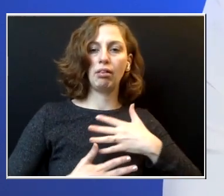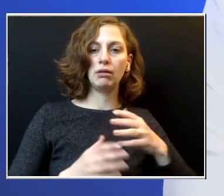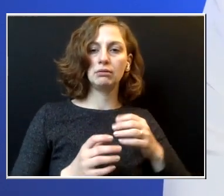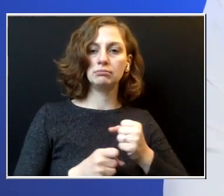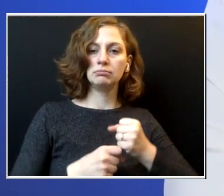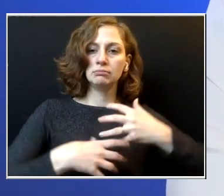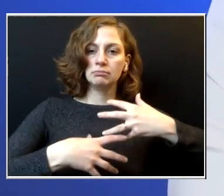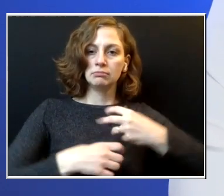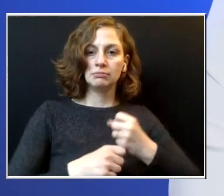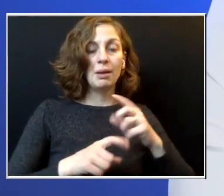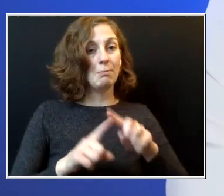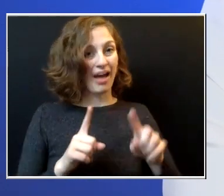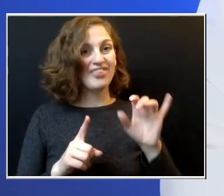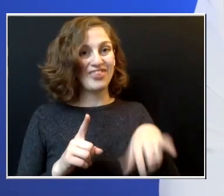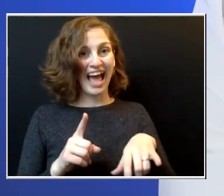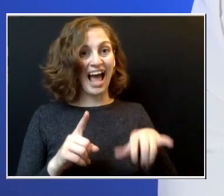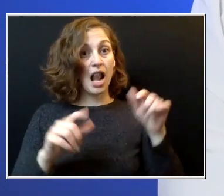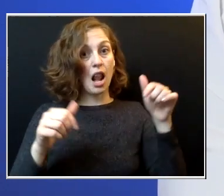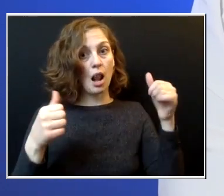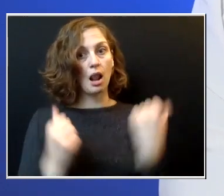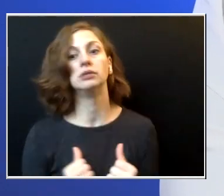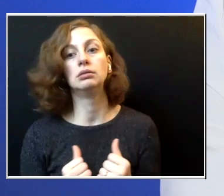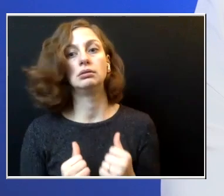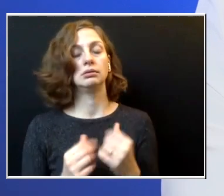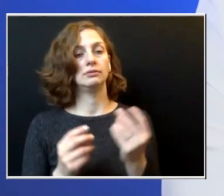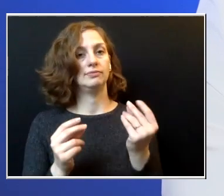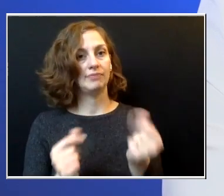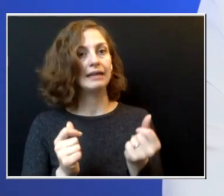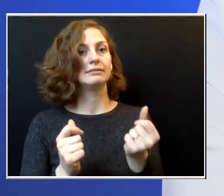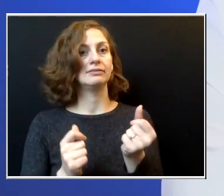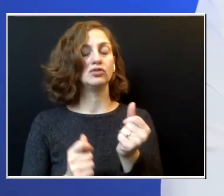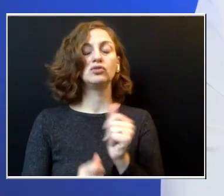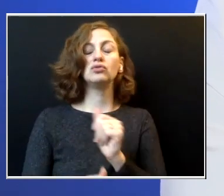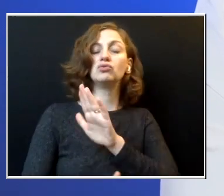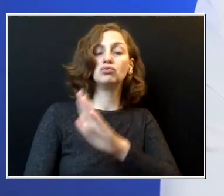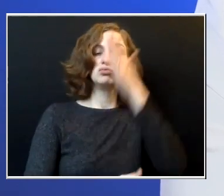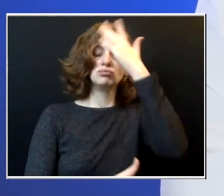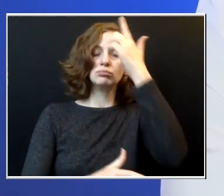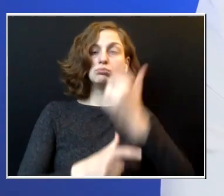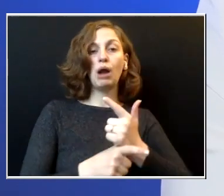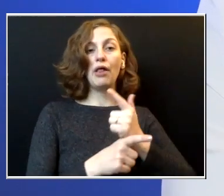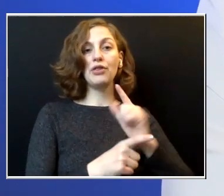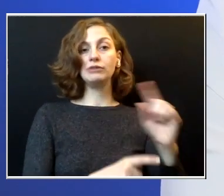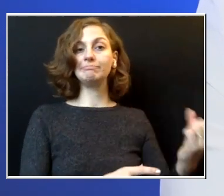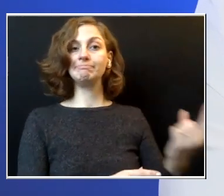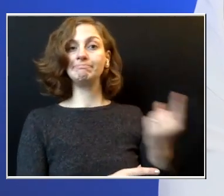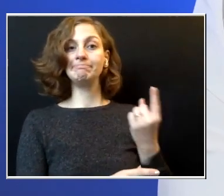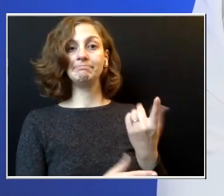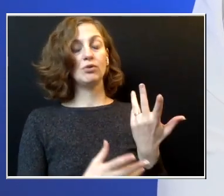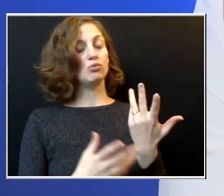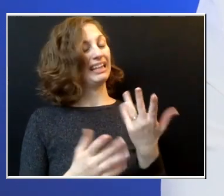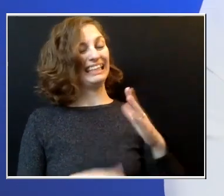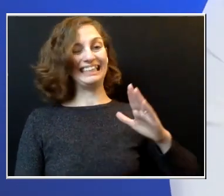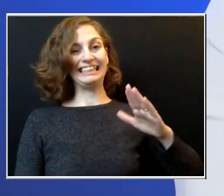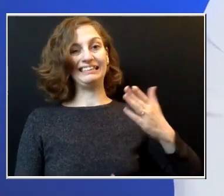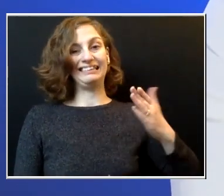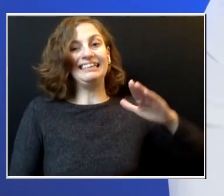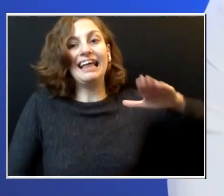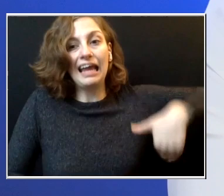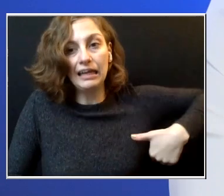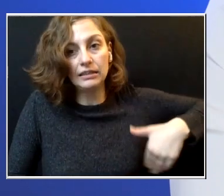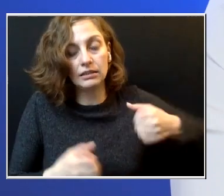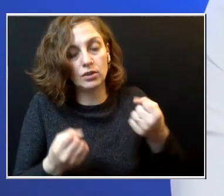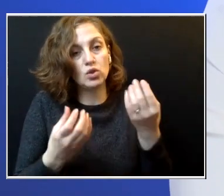came to me very late, and if we would have done the antifibrotics, they would have had marginal effect, and so he really needed a lung transplant. But